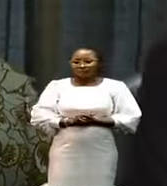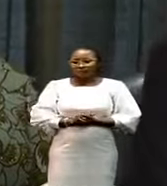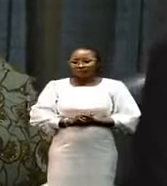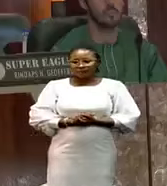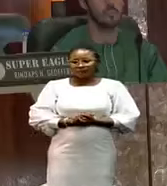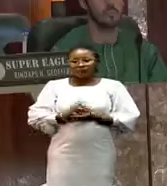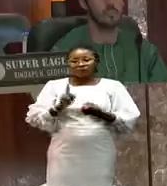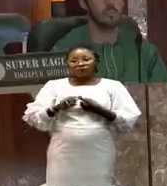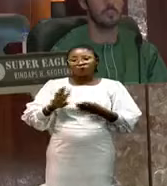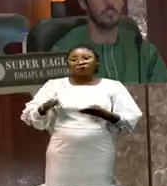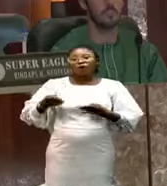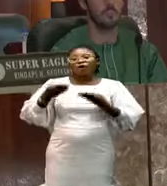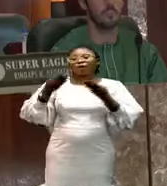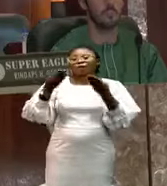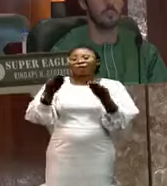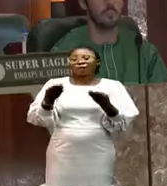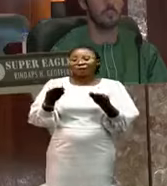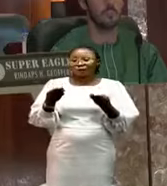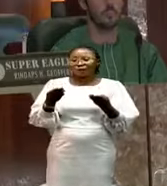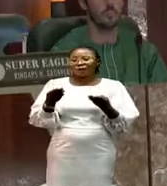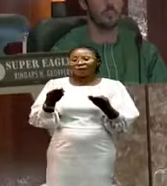to give you